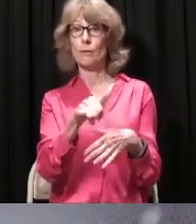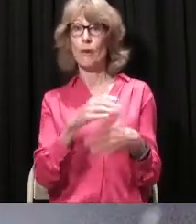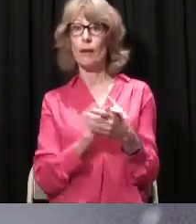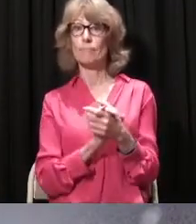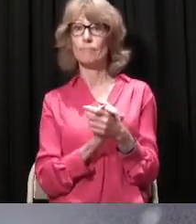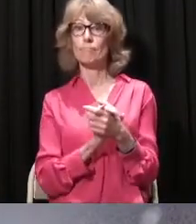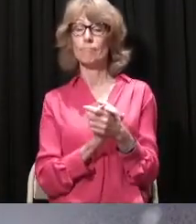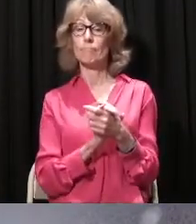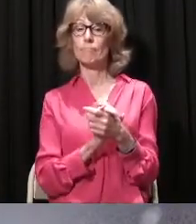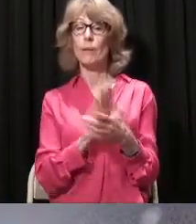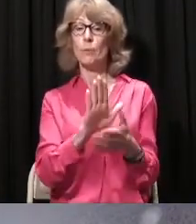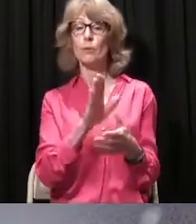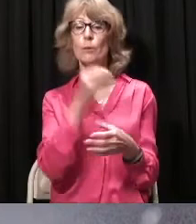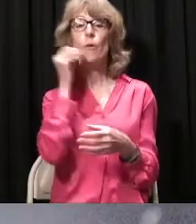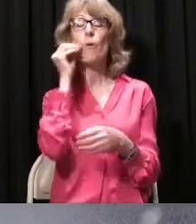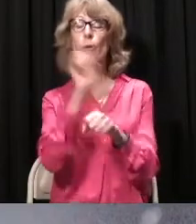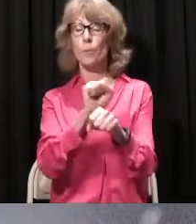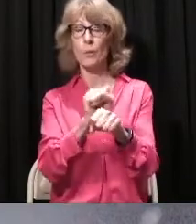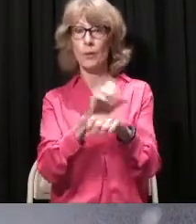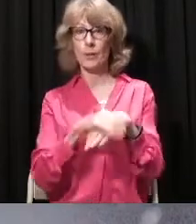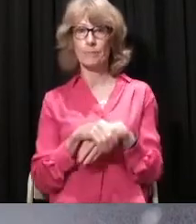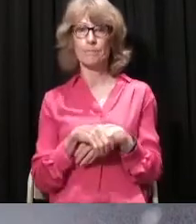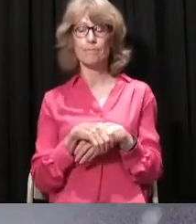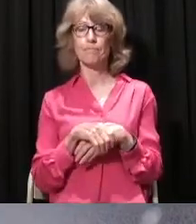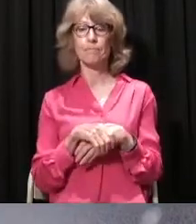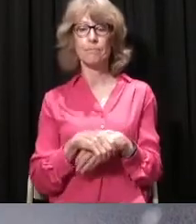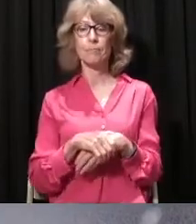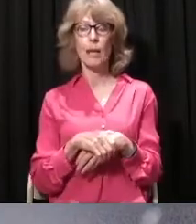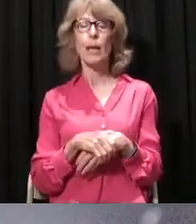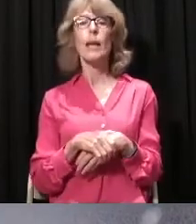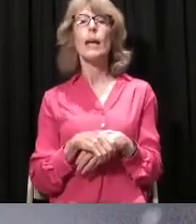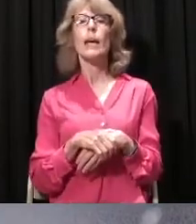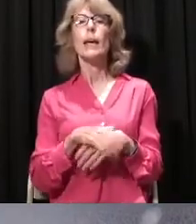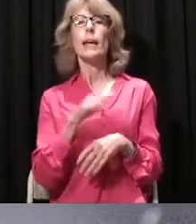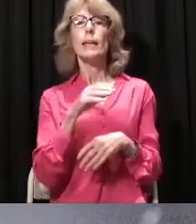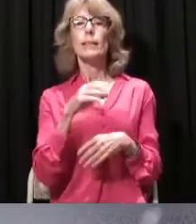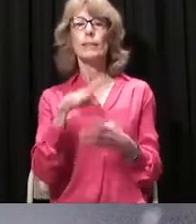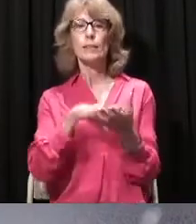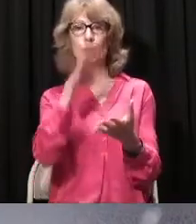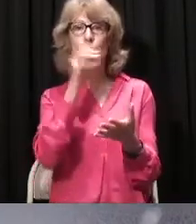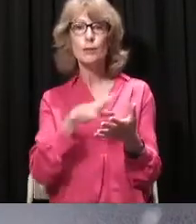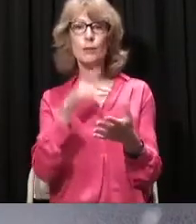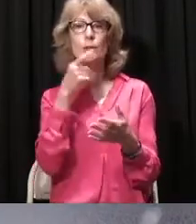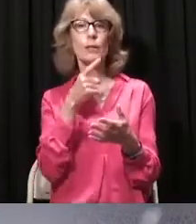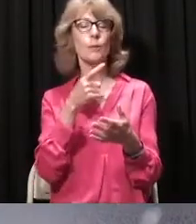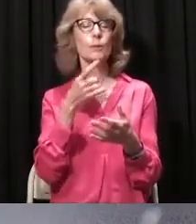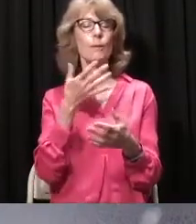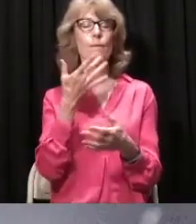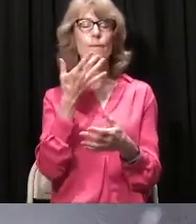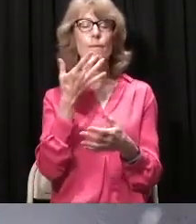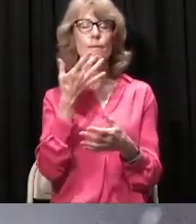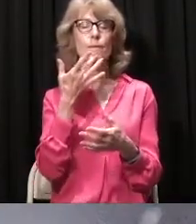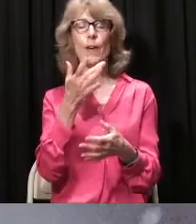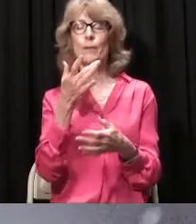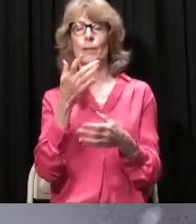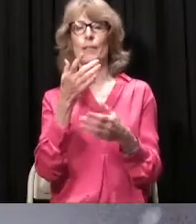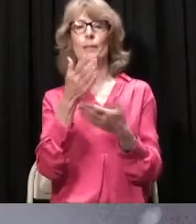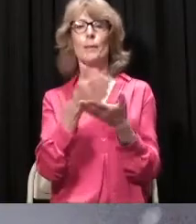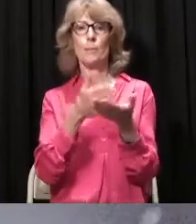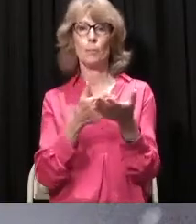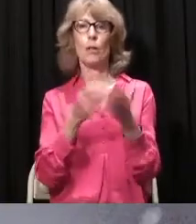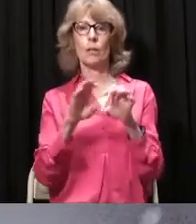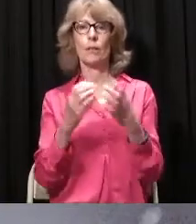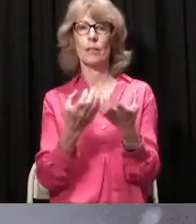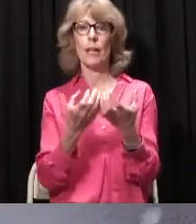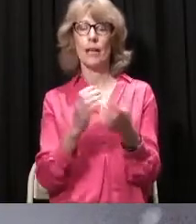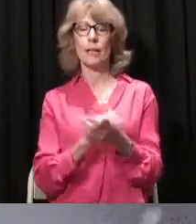students. In fact, in the book, it prints the letter of one college student, and it's not like the letter has anything profound. It's